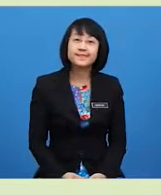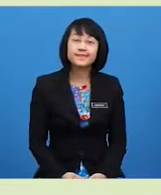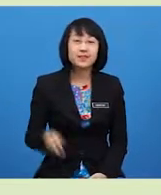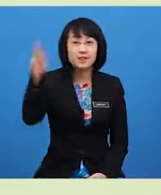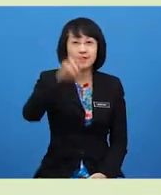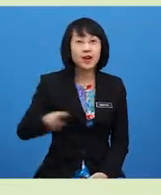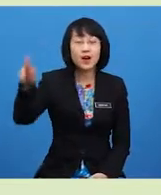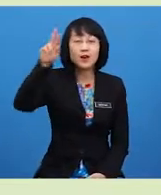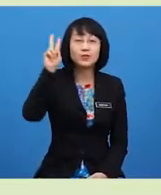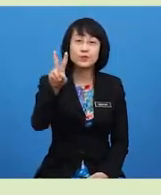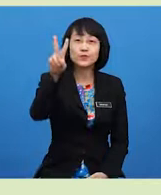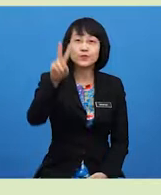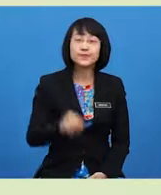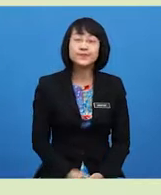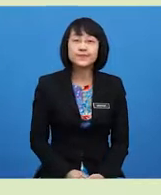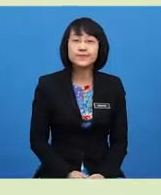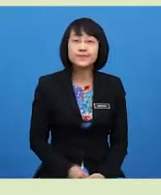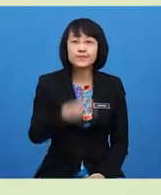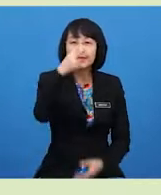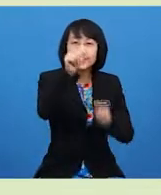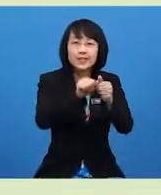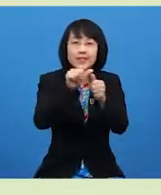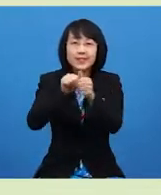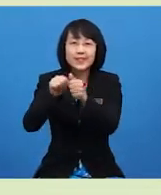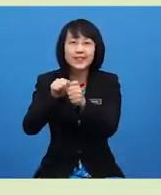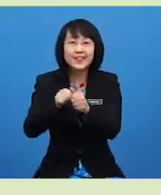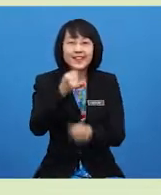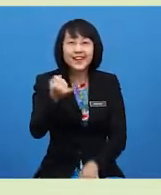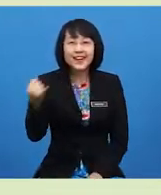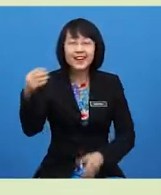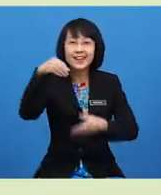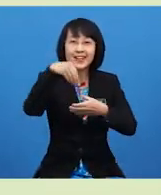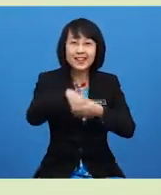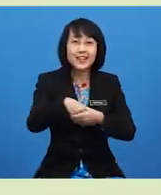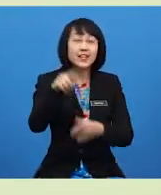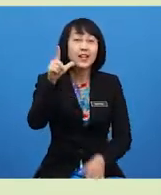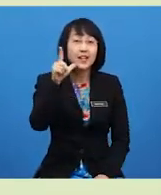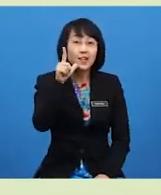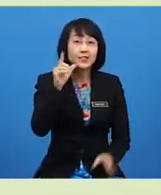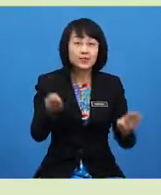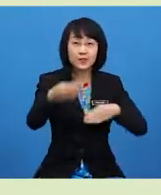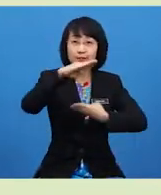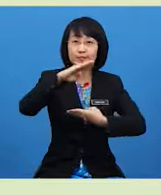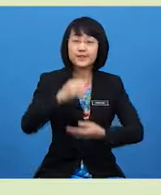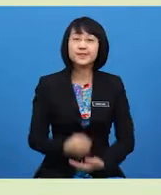round two. Now look at every single thing that you can see in the lunchbox.